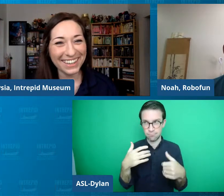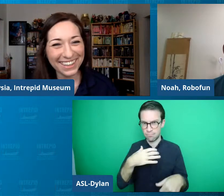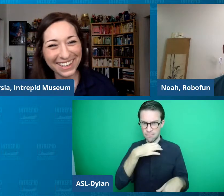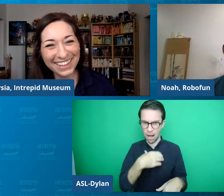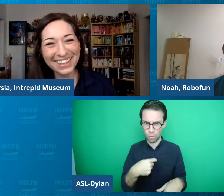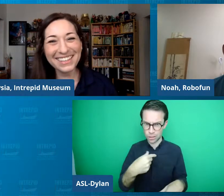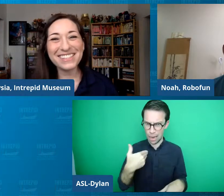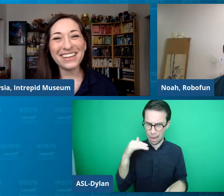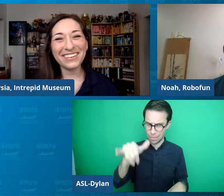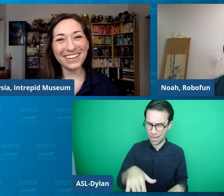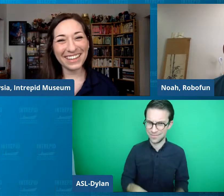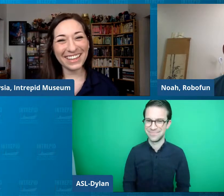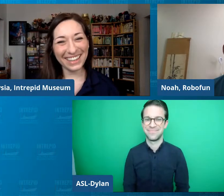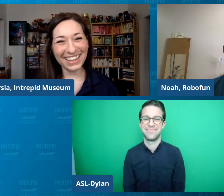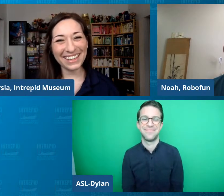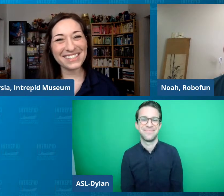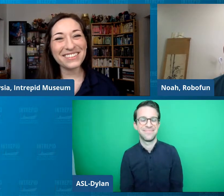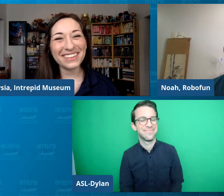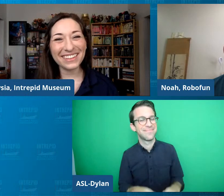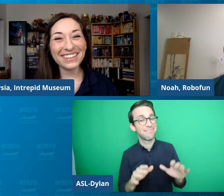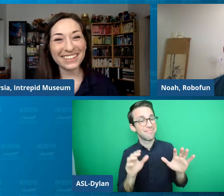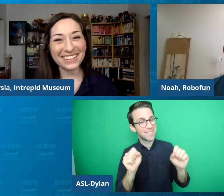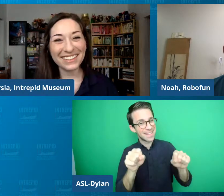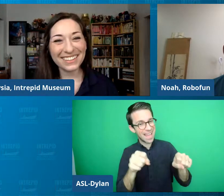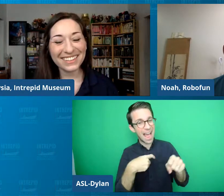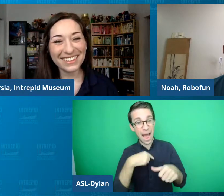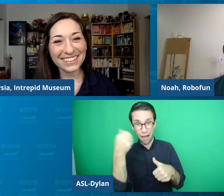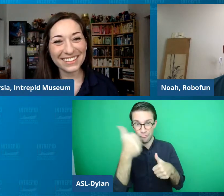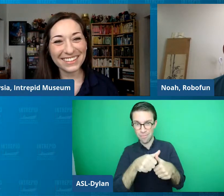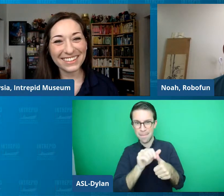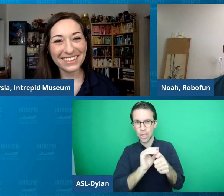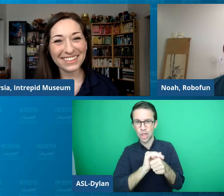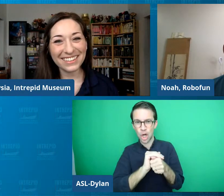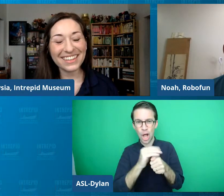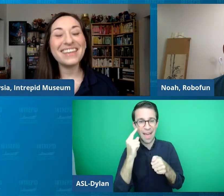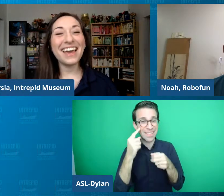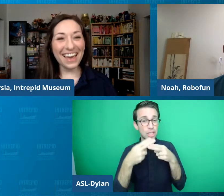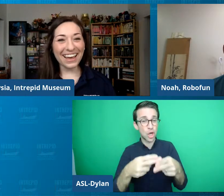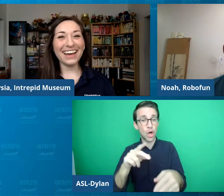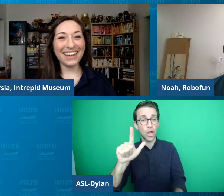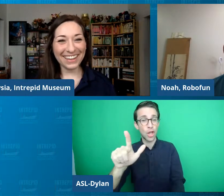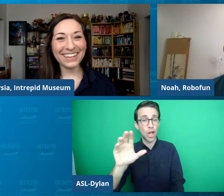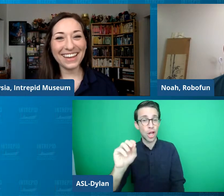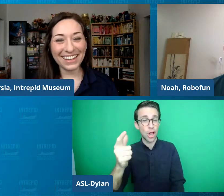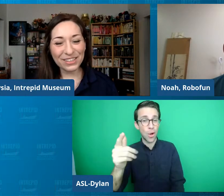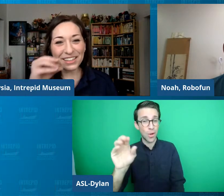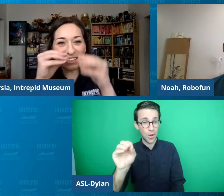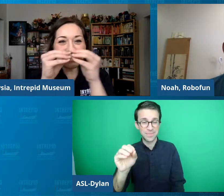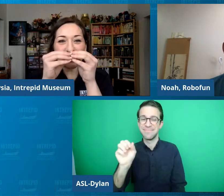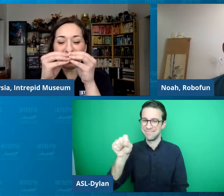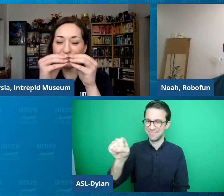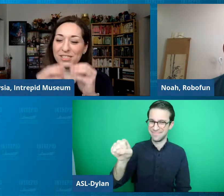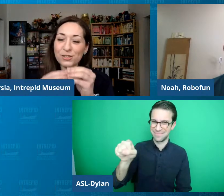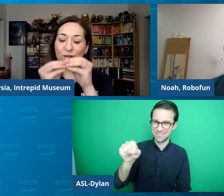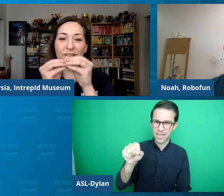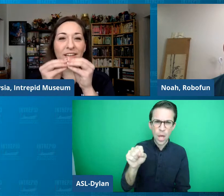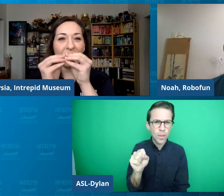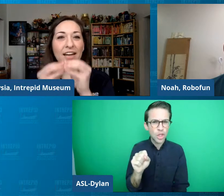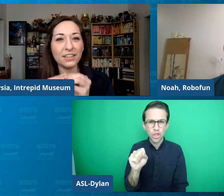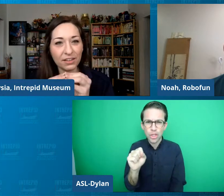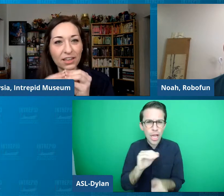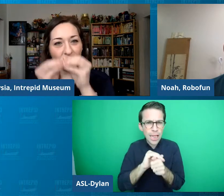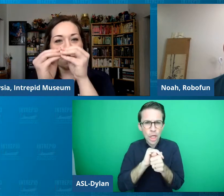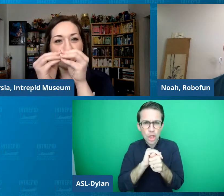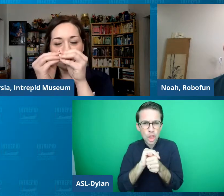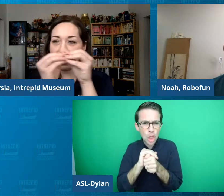amazing. Awesome. So- Yeah. I remember that. I think it's called Logo, right? Yeah. Yeah. The little it was just a turtle in a